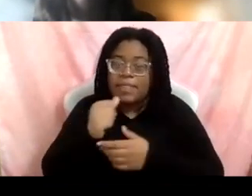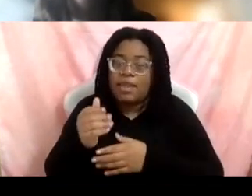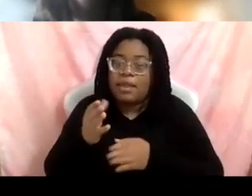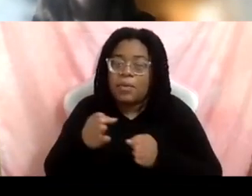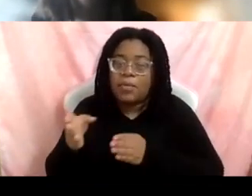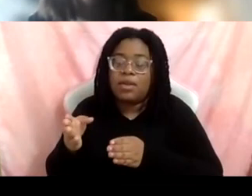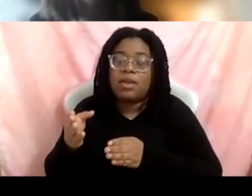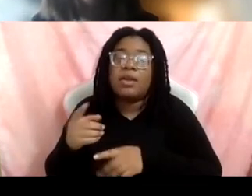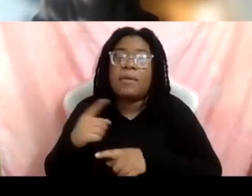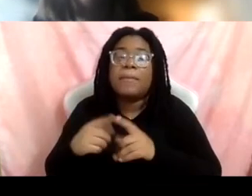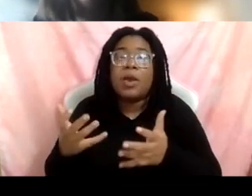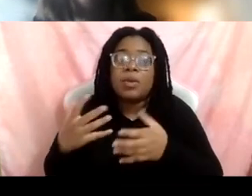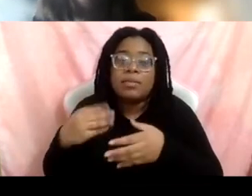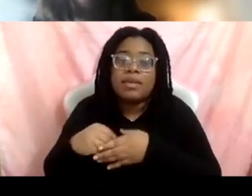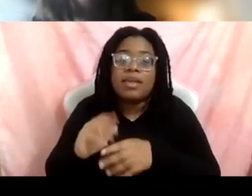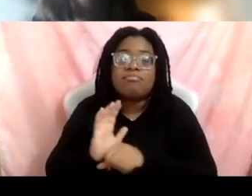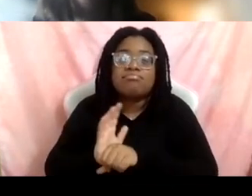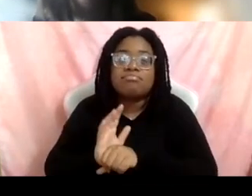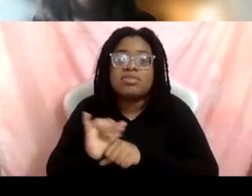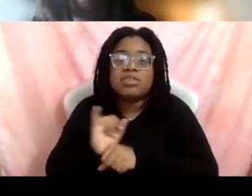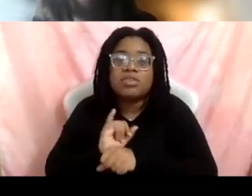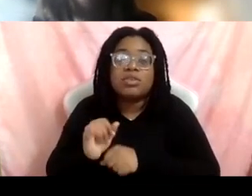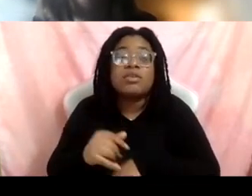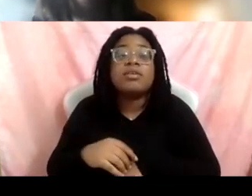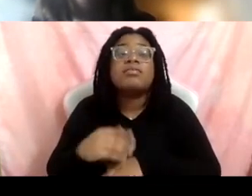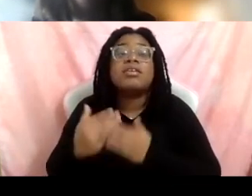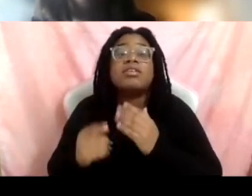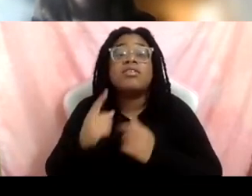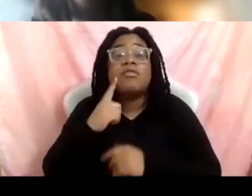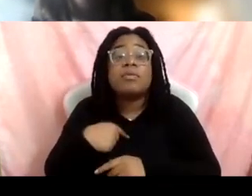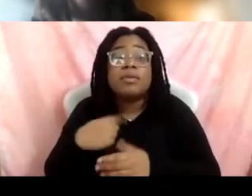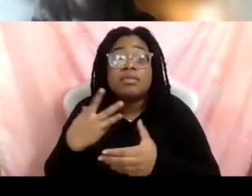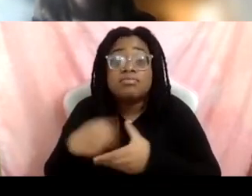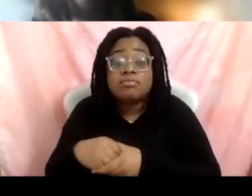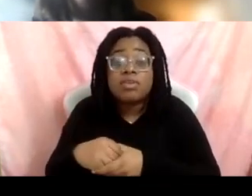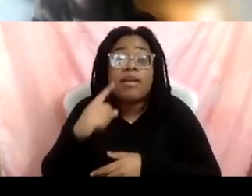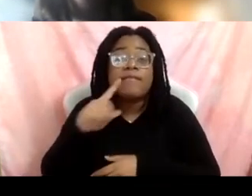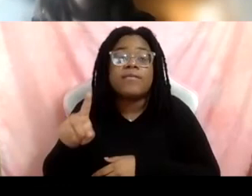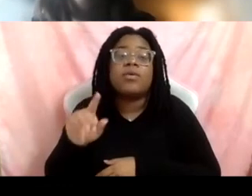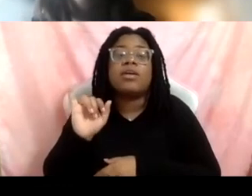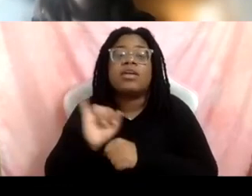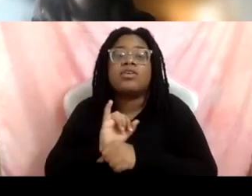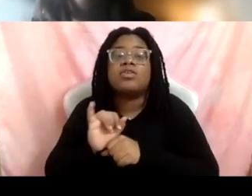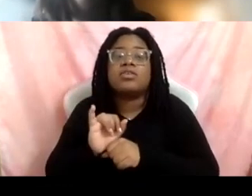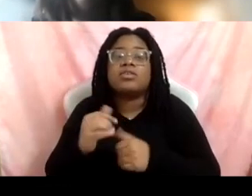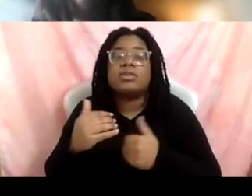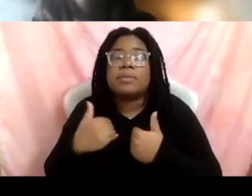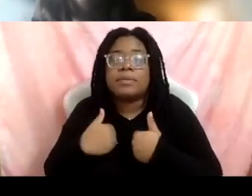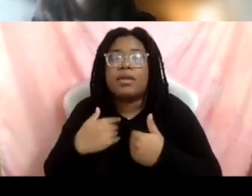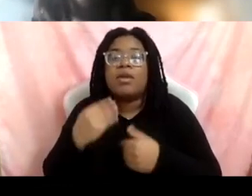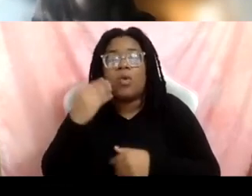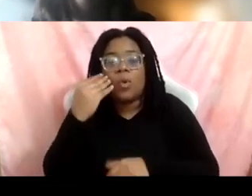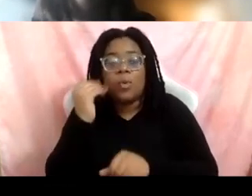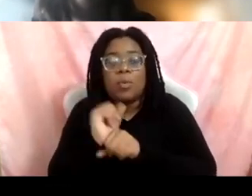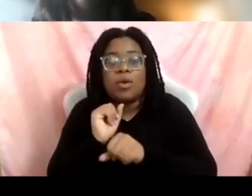knew I wanted to be in this industry. And the easiest way for me to get into it was for the industry to be my homework, because I've always